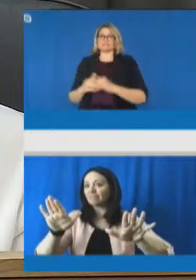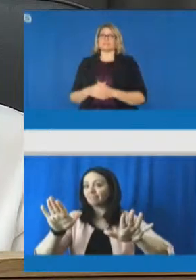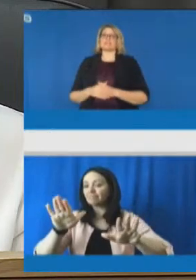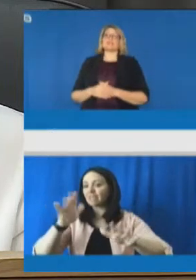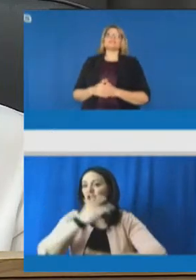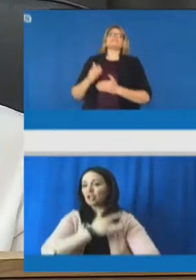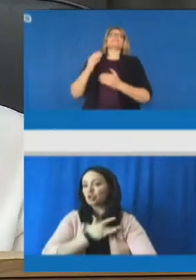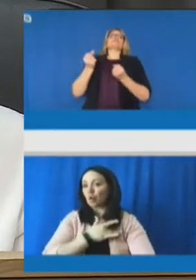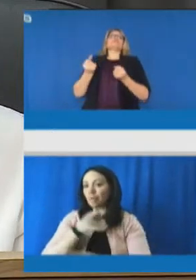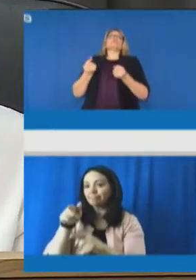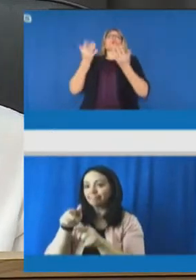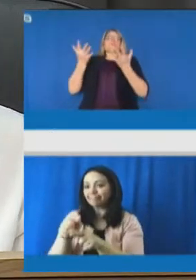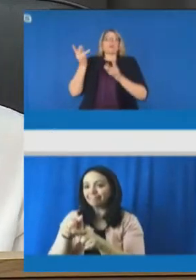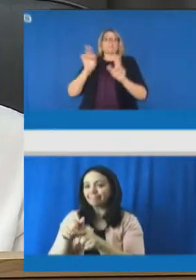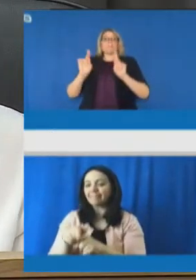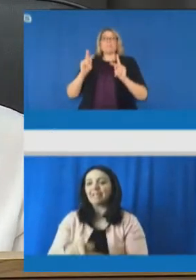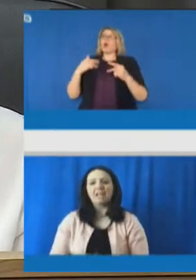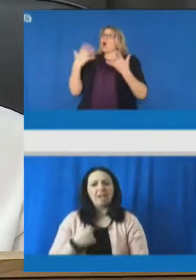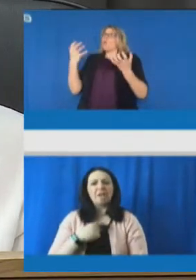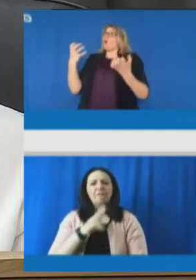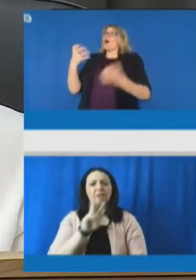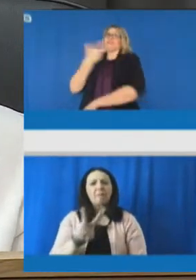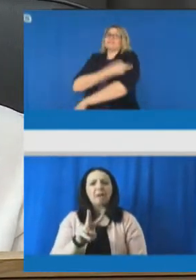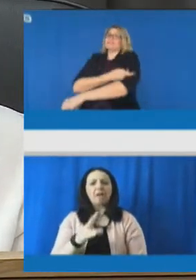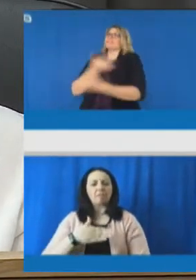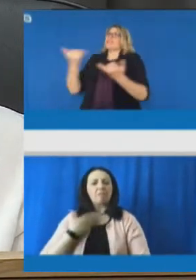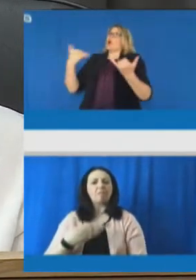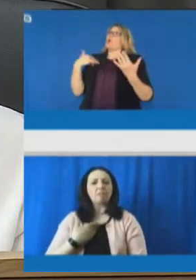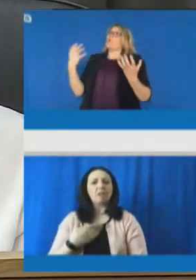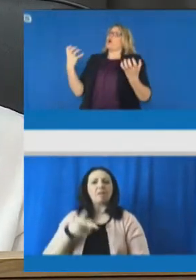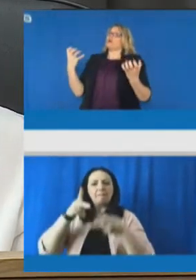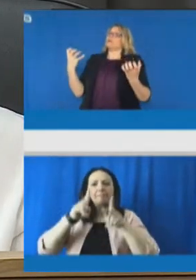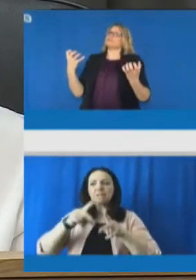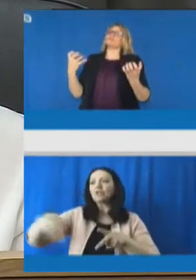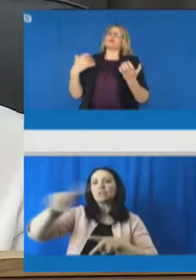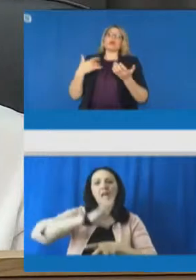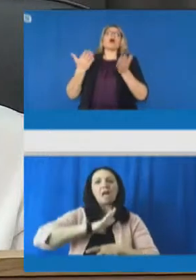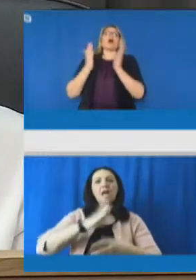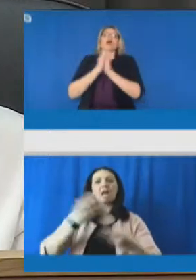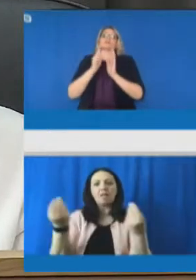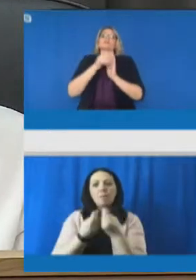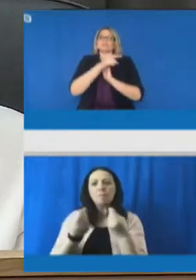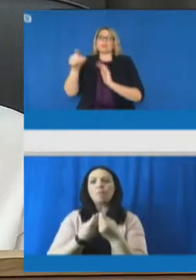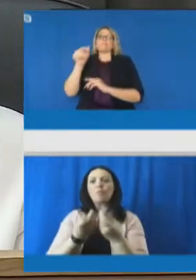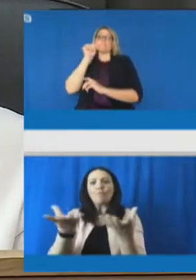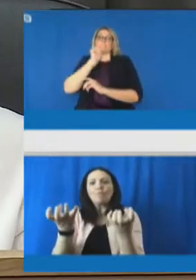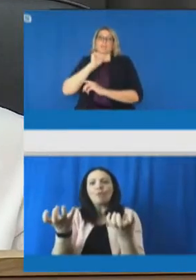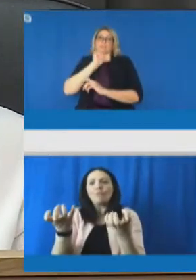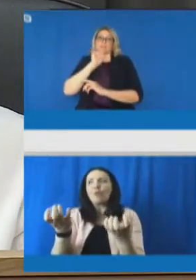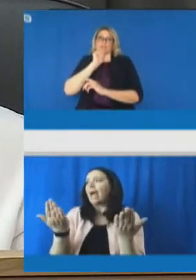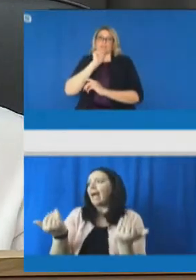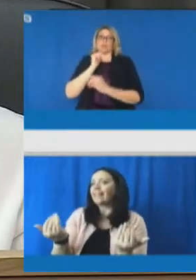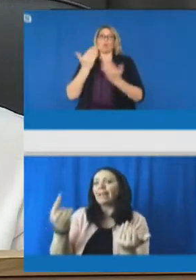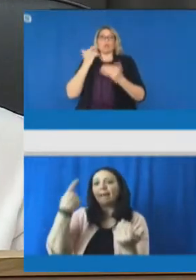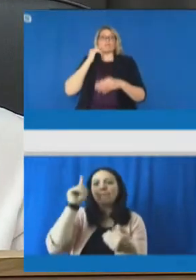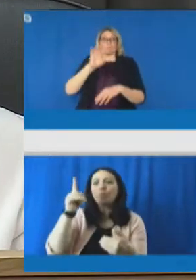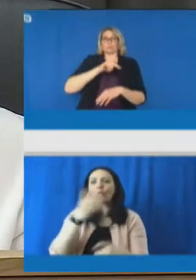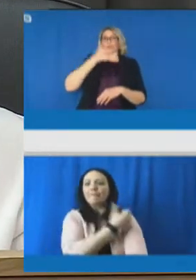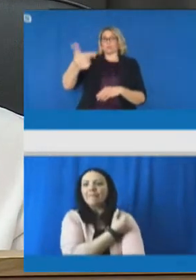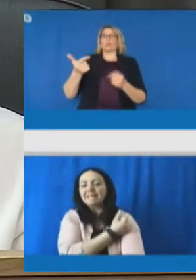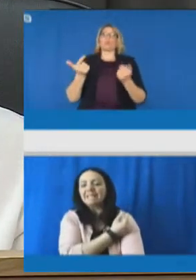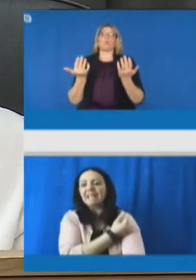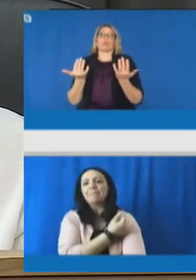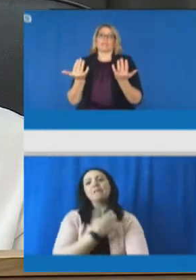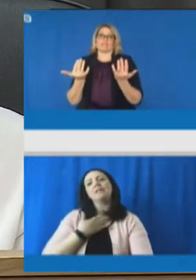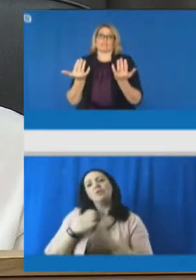would overwhelm services. In the same way, we ask you to wait your turn before trying to book an appointment for